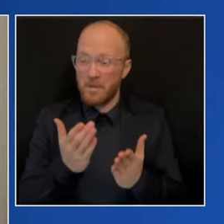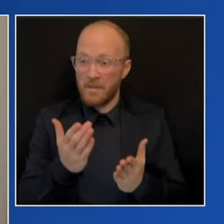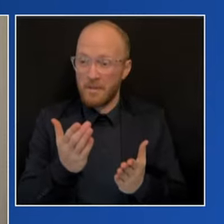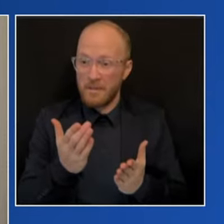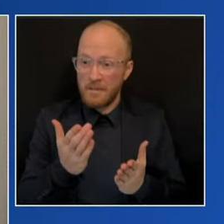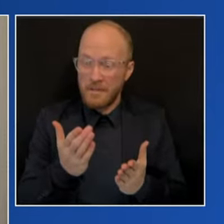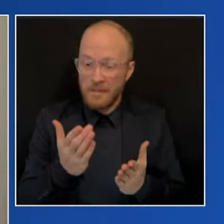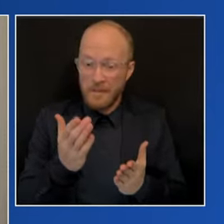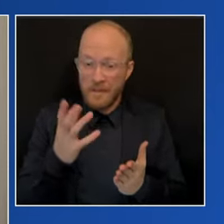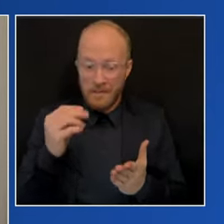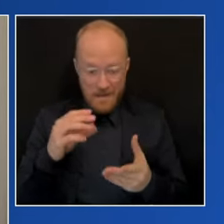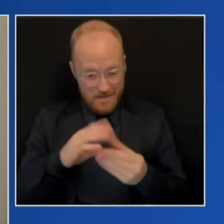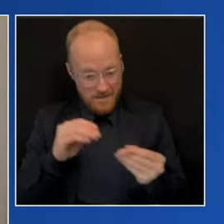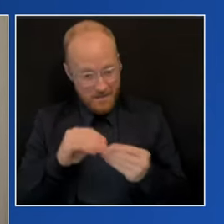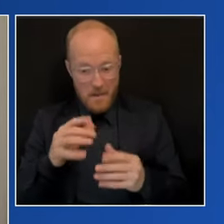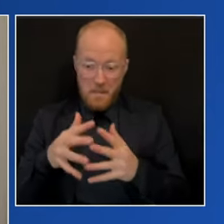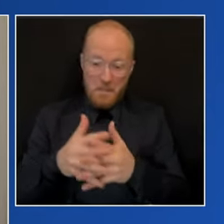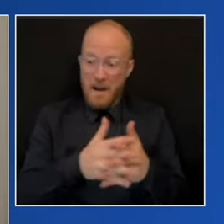American president said that,